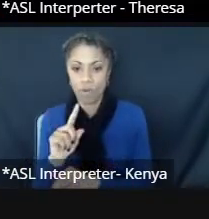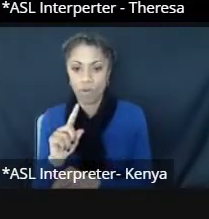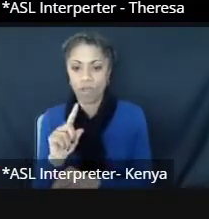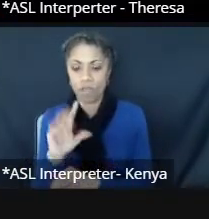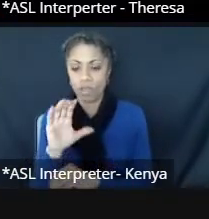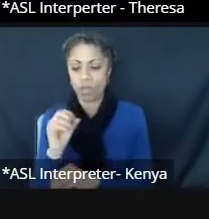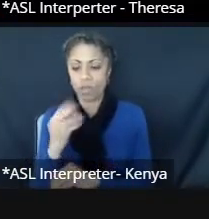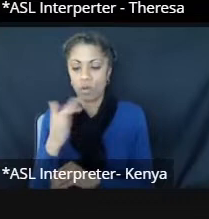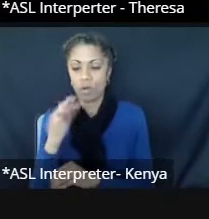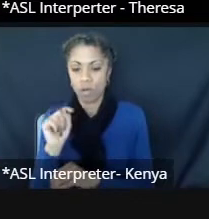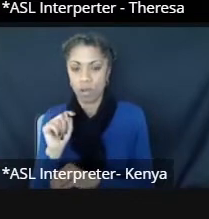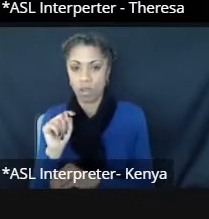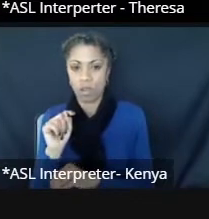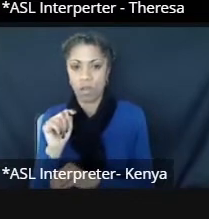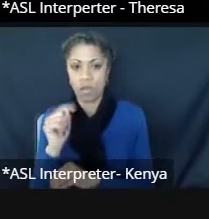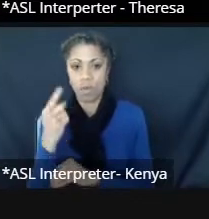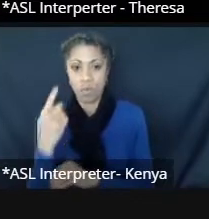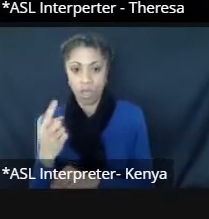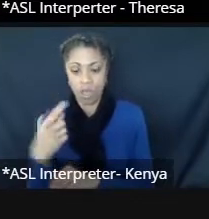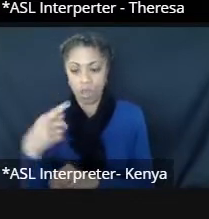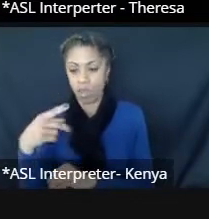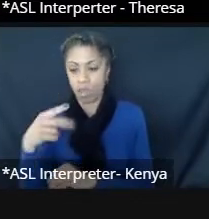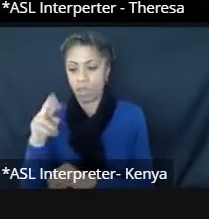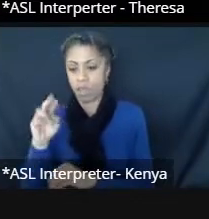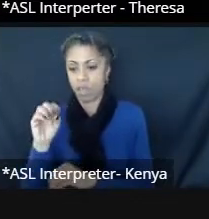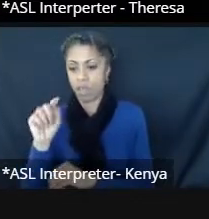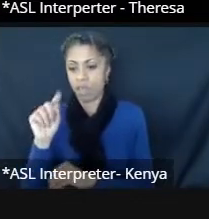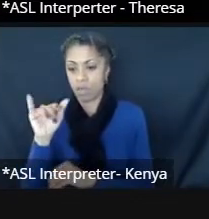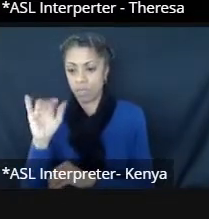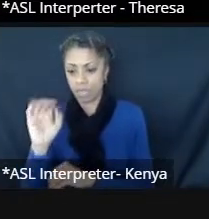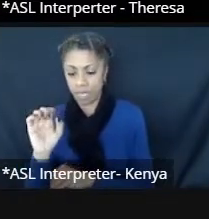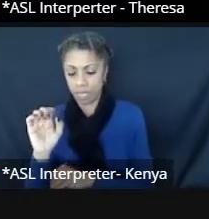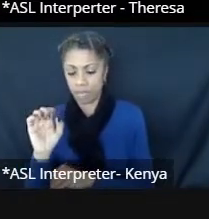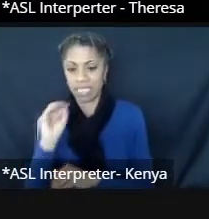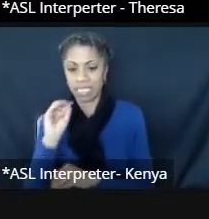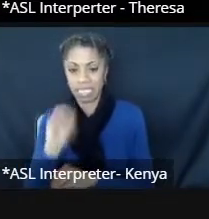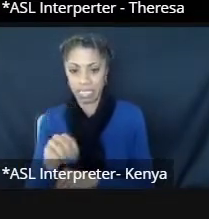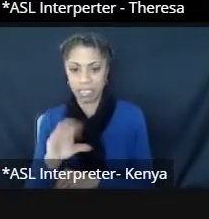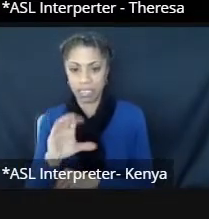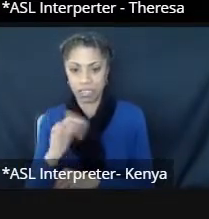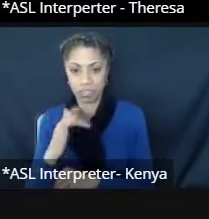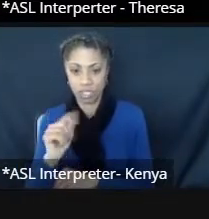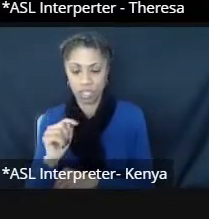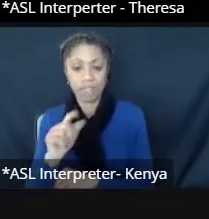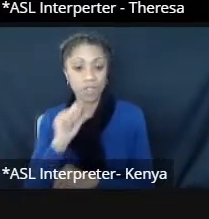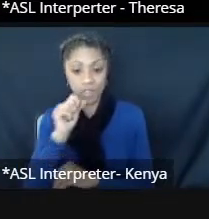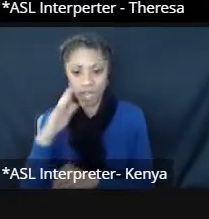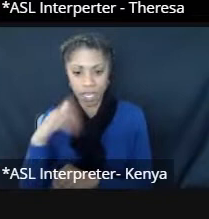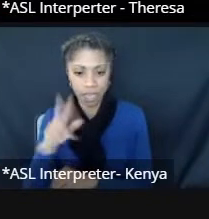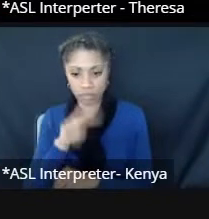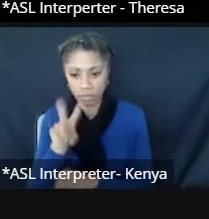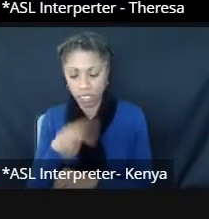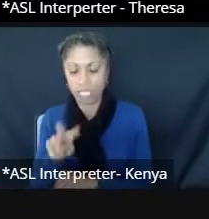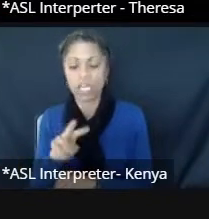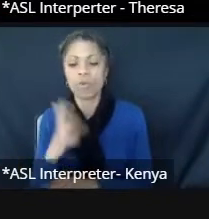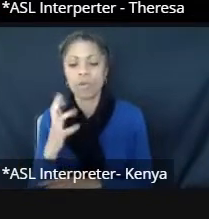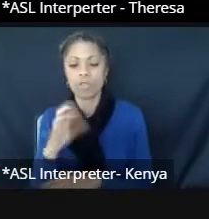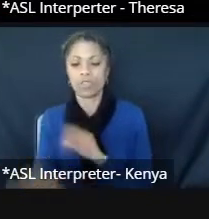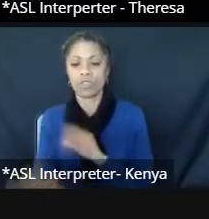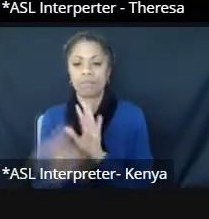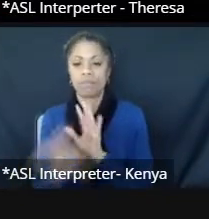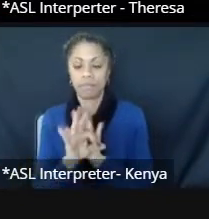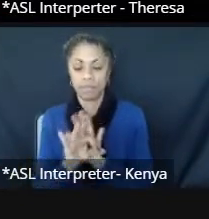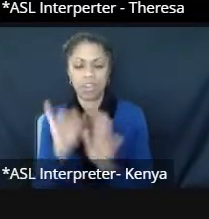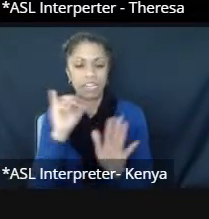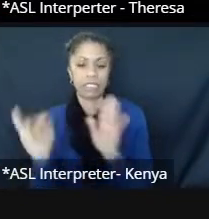chat. Just reminding you to take a look through those if you haven't already, and identifying one community that you want to hear